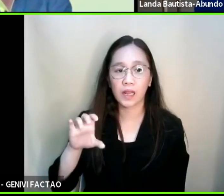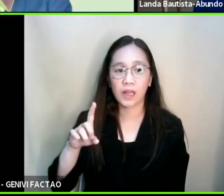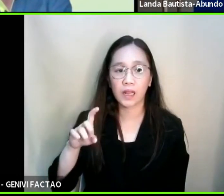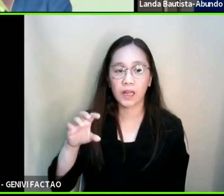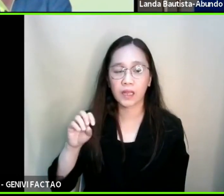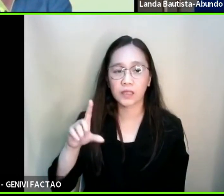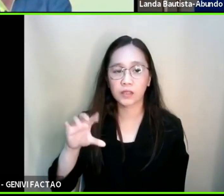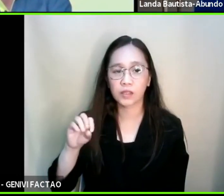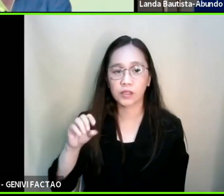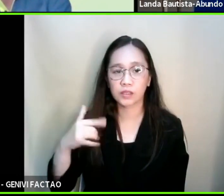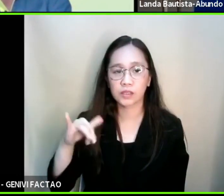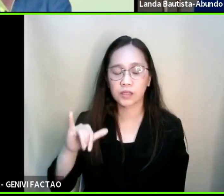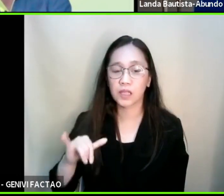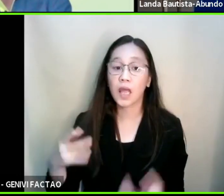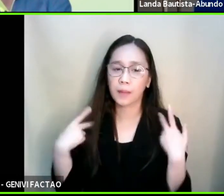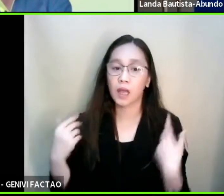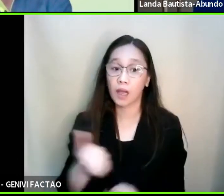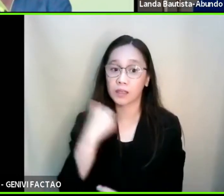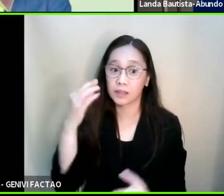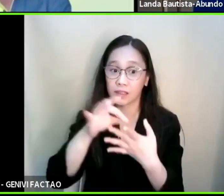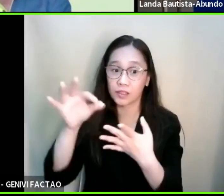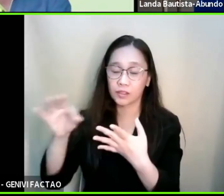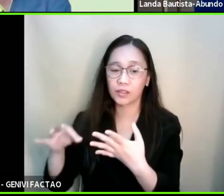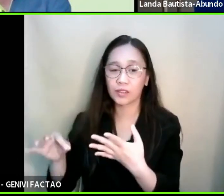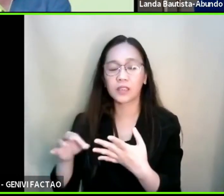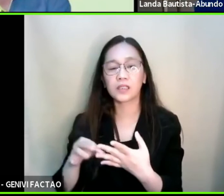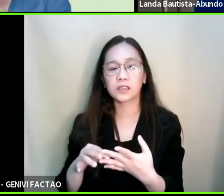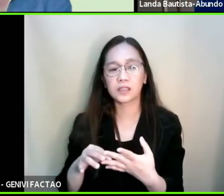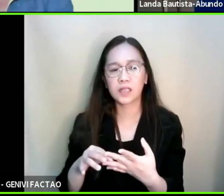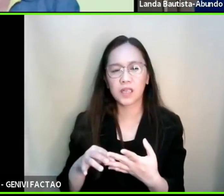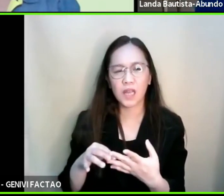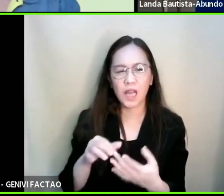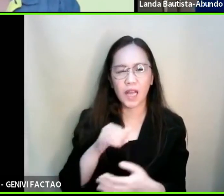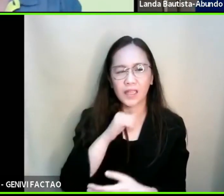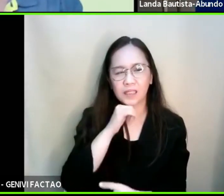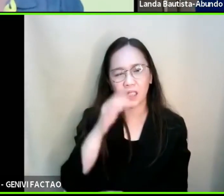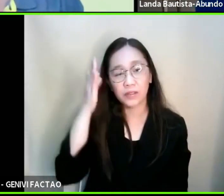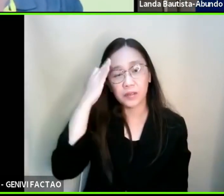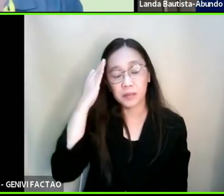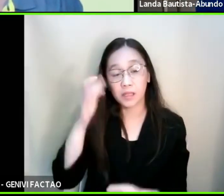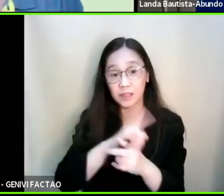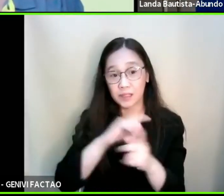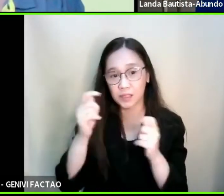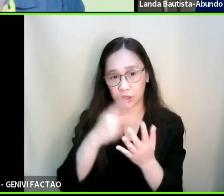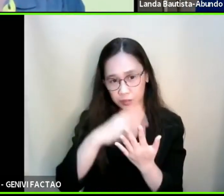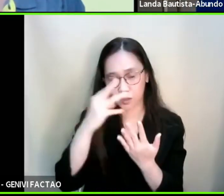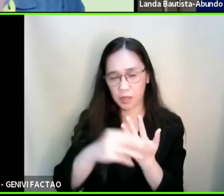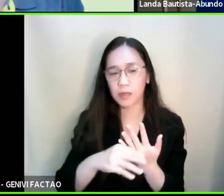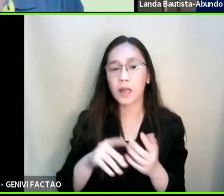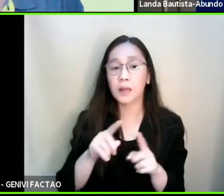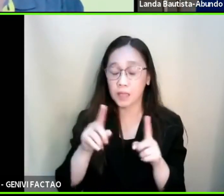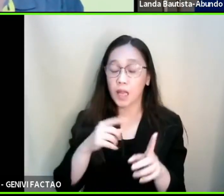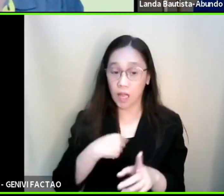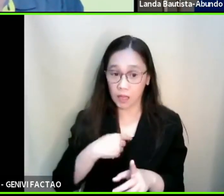din, no? But I am not very familiar with transition programs for them, but I am sure, and